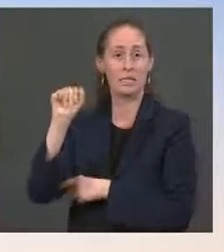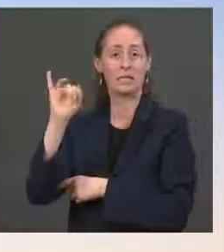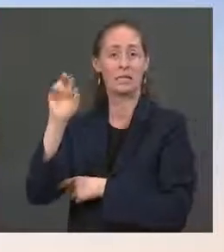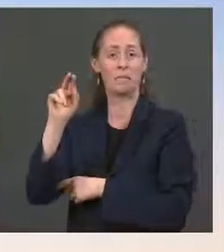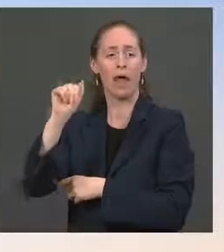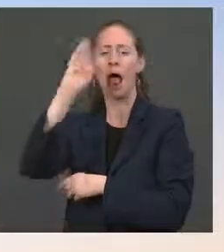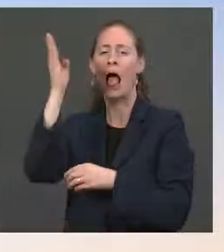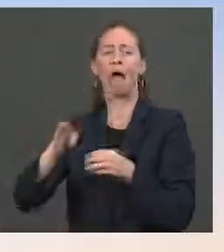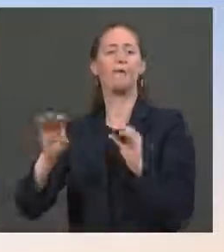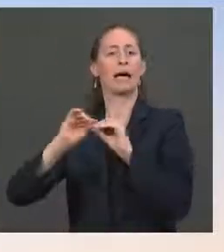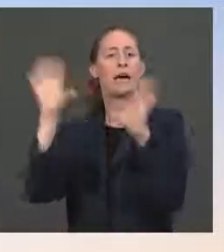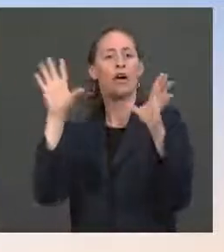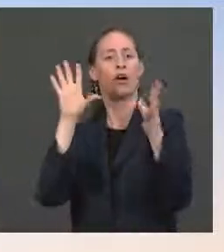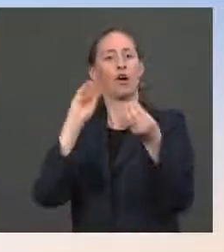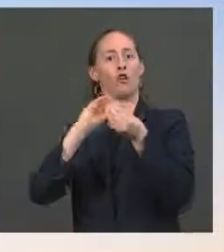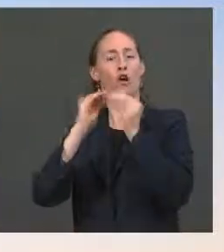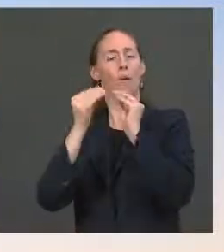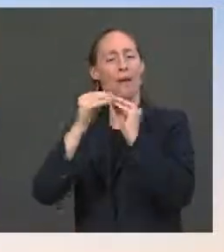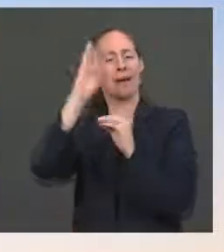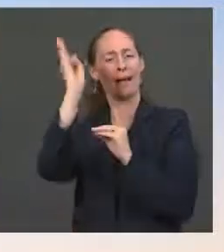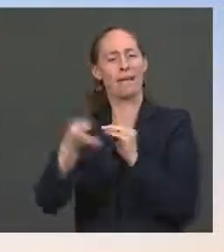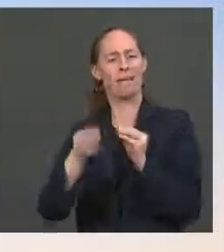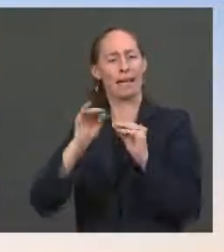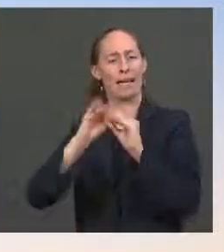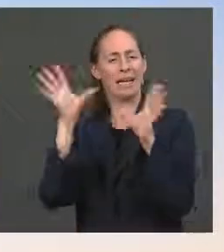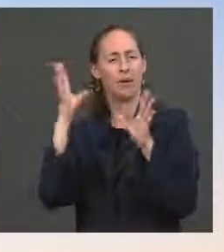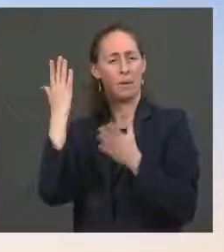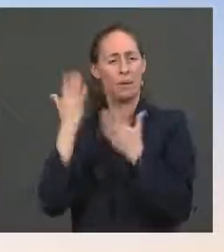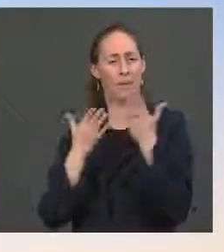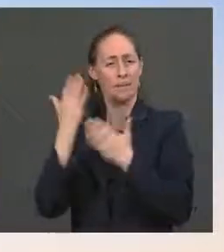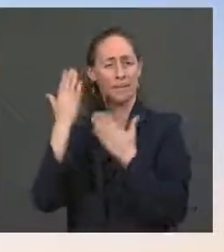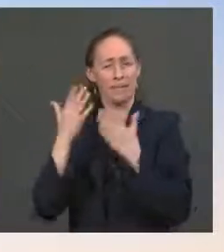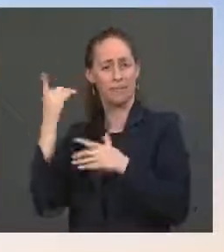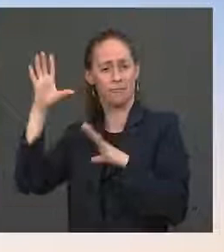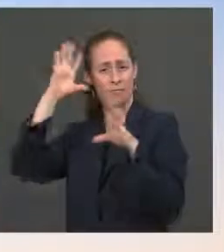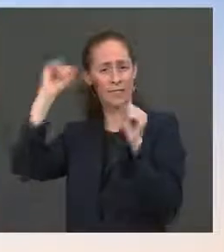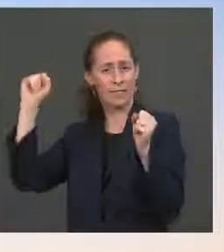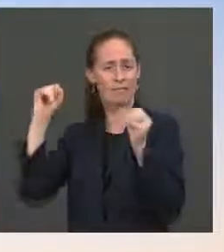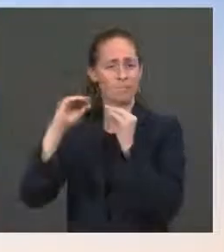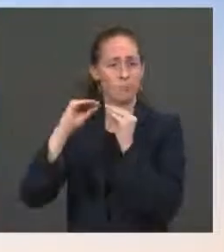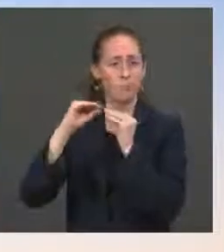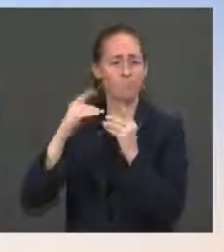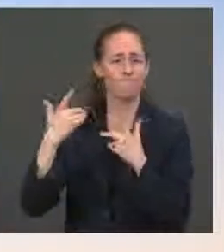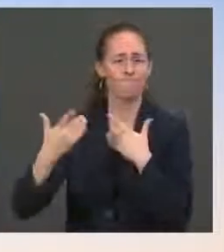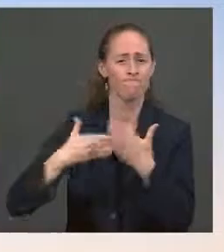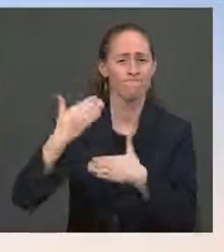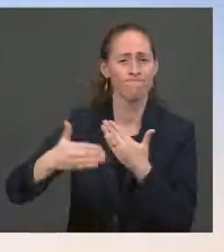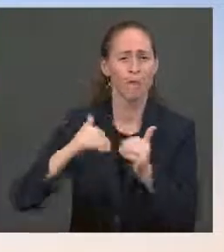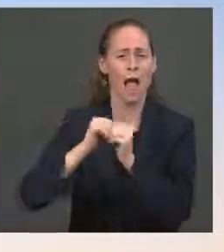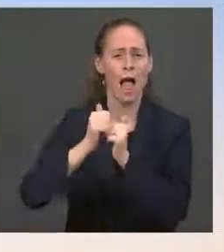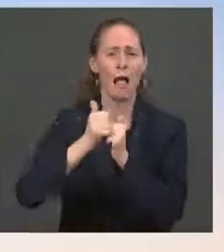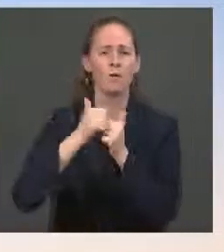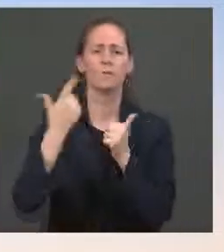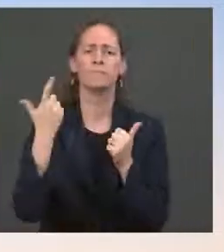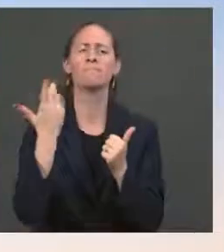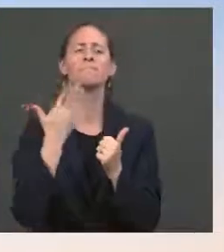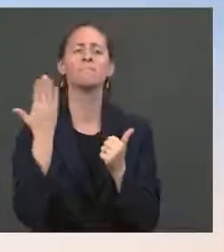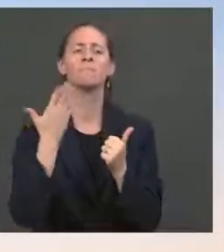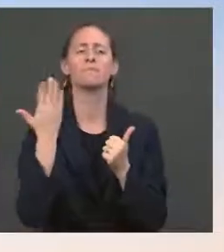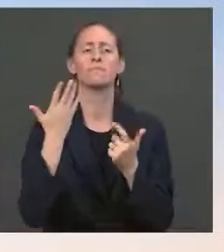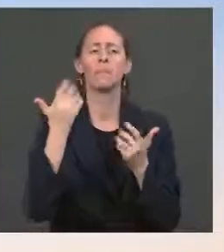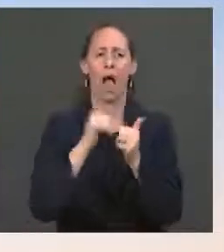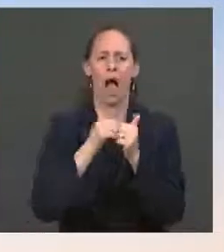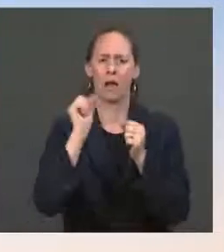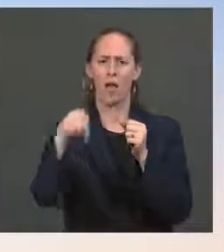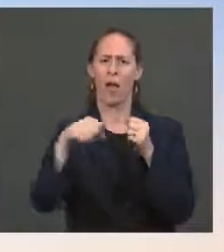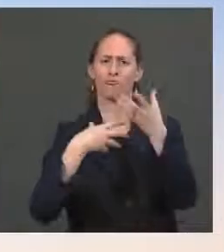the president wants to play a constructive role in moving this forward, does that also include him rebuilding trust within the